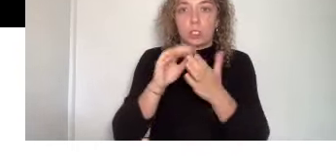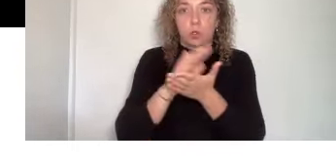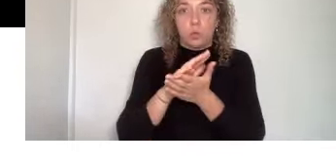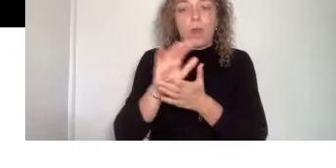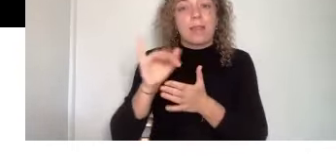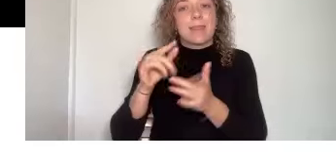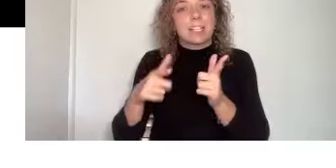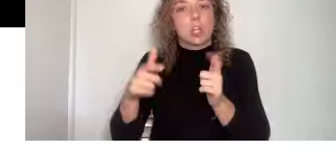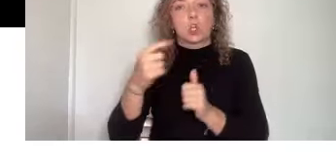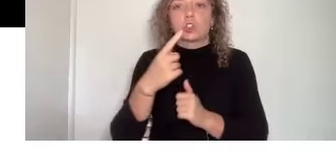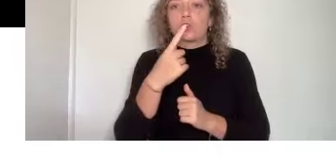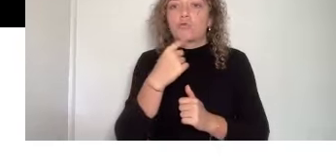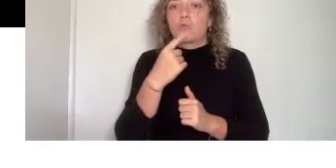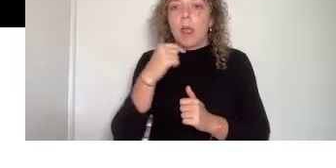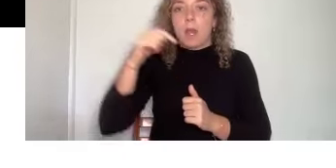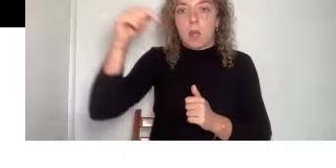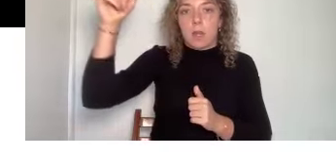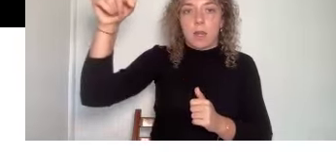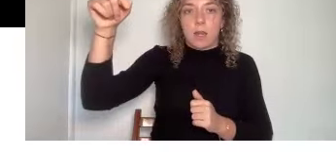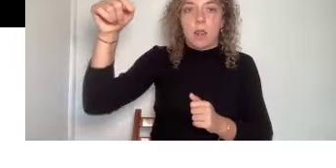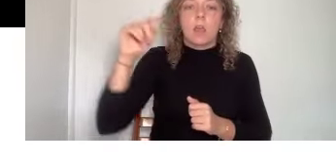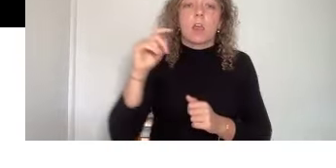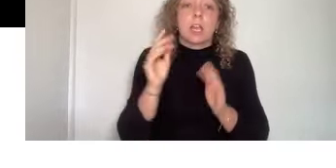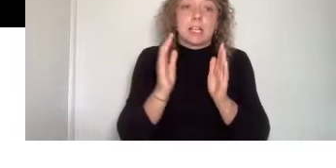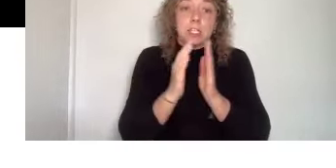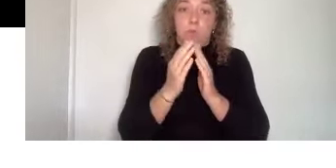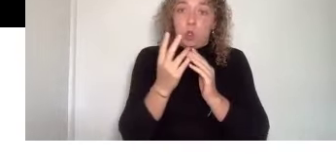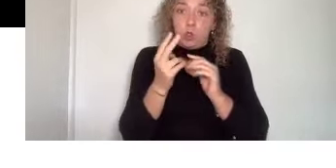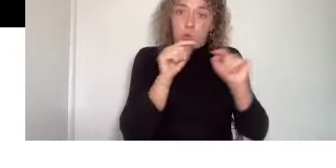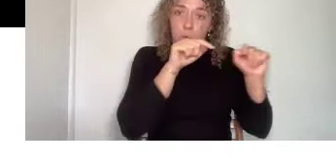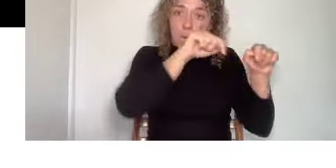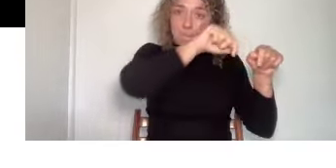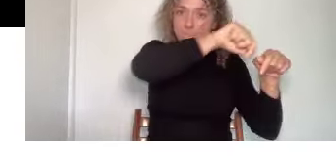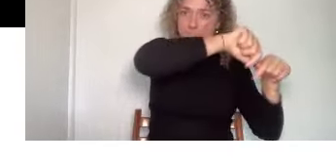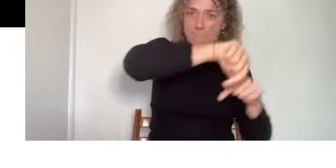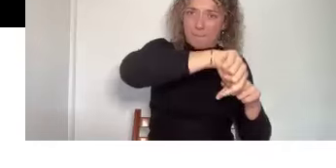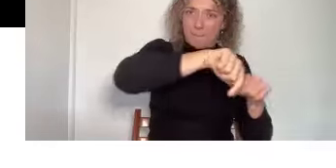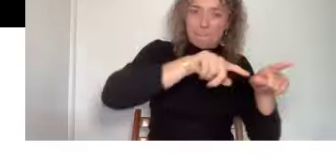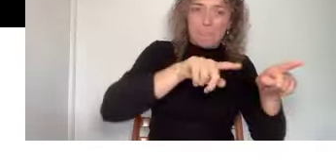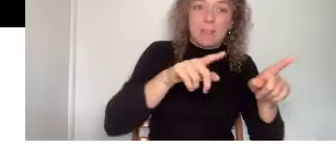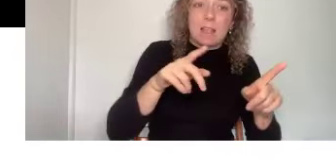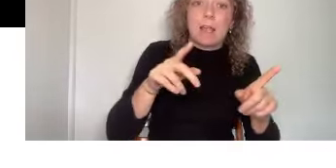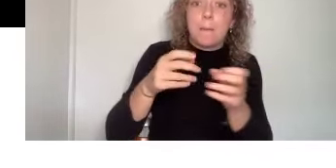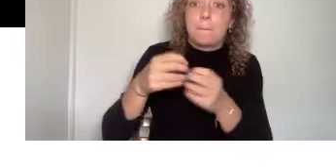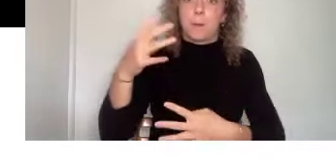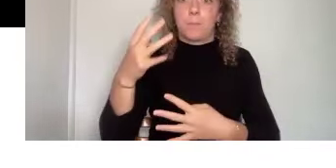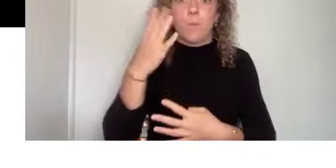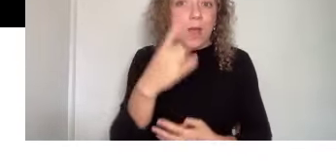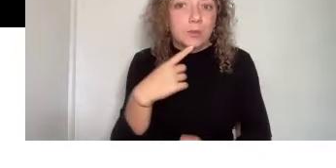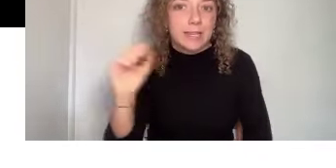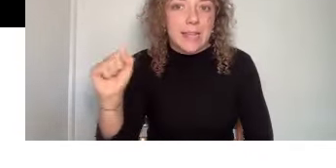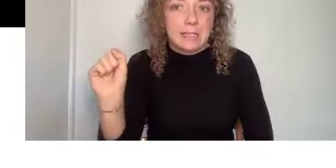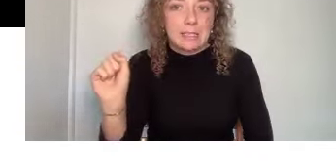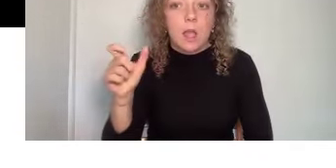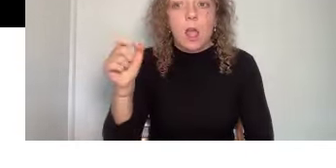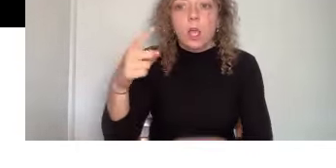that's the larger red arrow, that's yes. The smaller 2 arrow, these 2 questions populate because you said yes. So then it asks you the name of the school